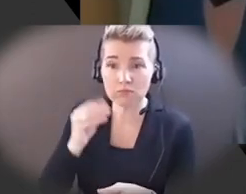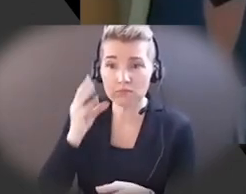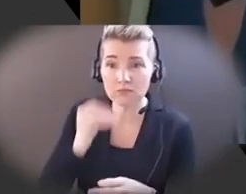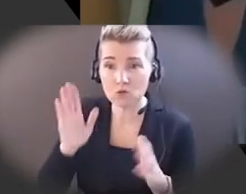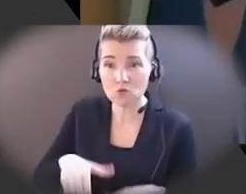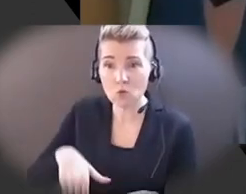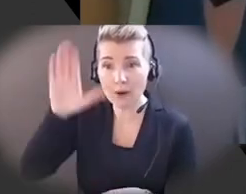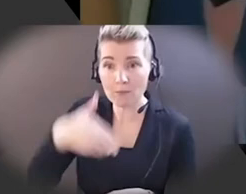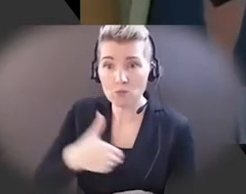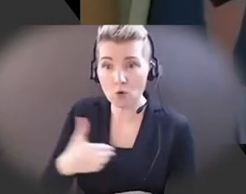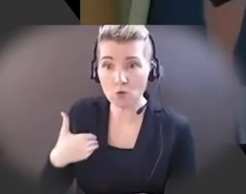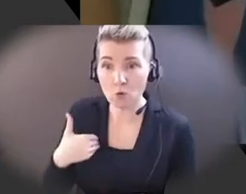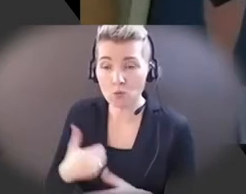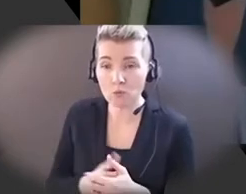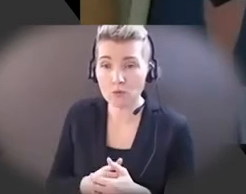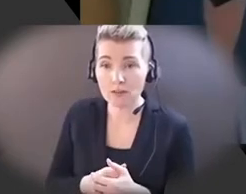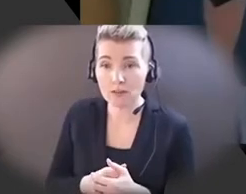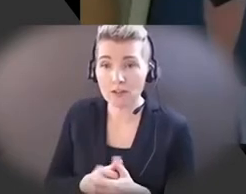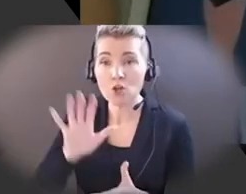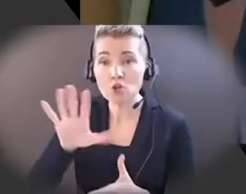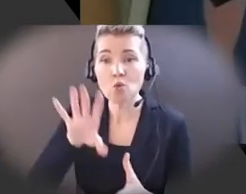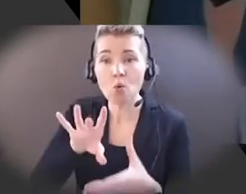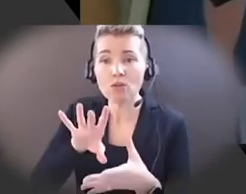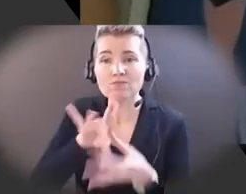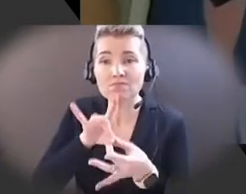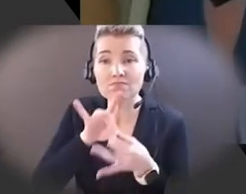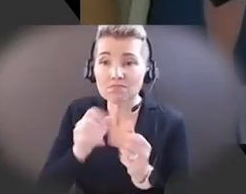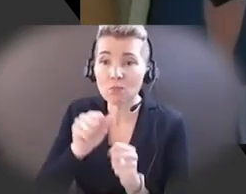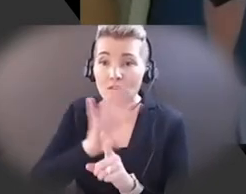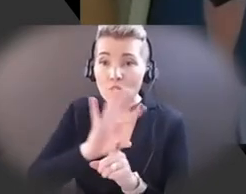with your, you know, your connection to cultural communities?